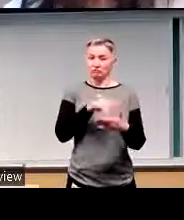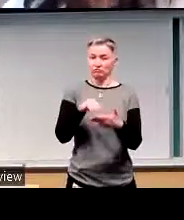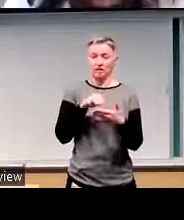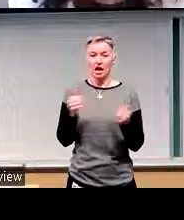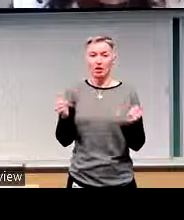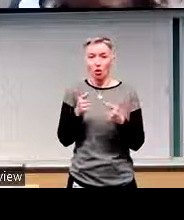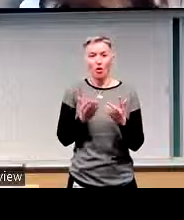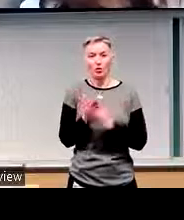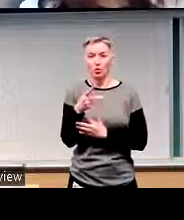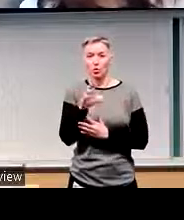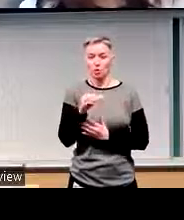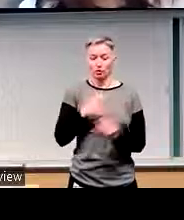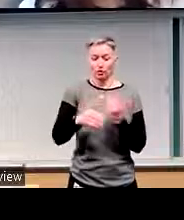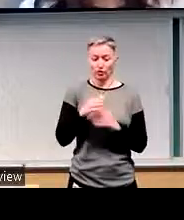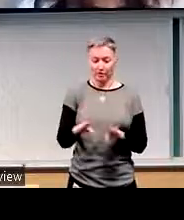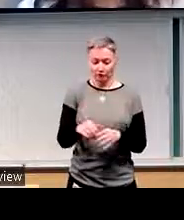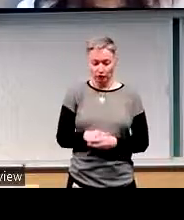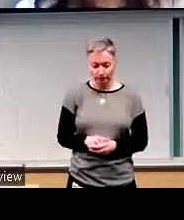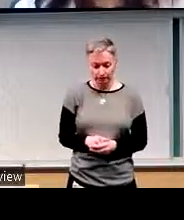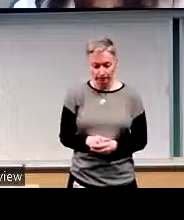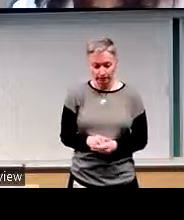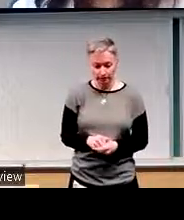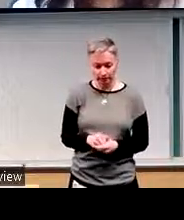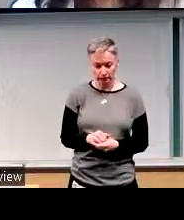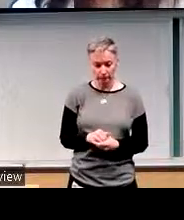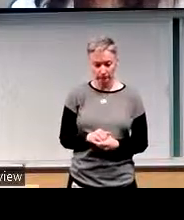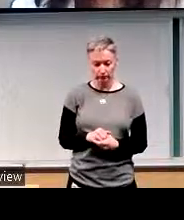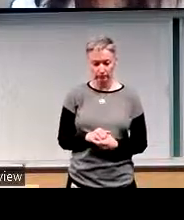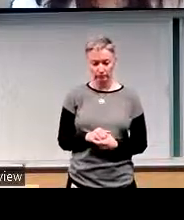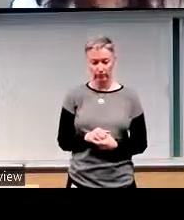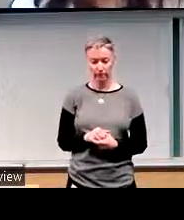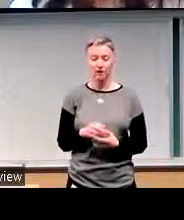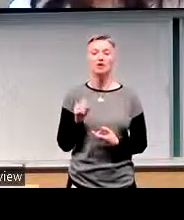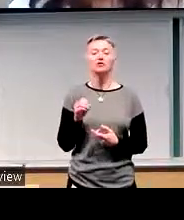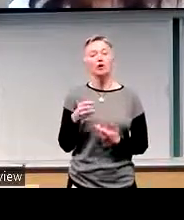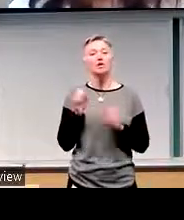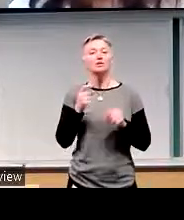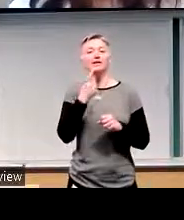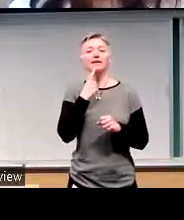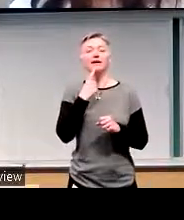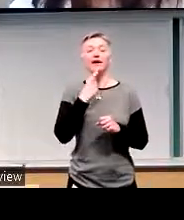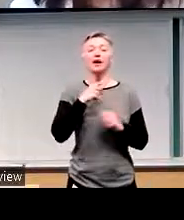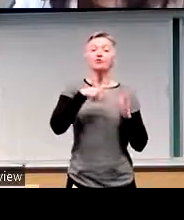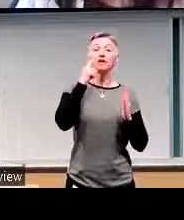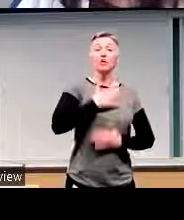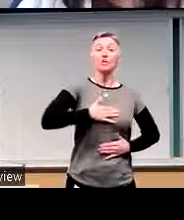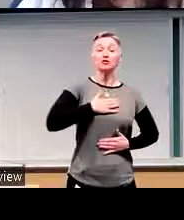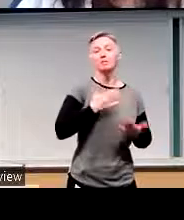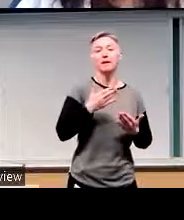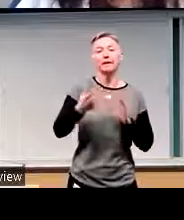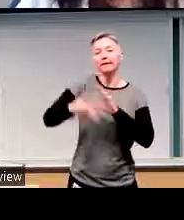prosociality. And one could argue that leisure reading takes time away from other leisure